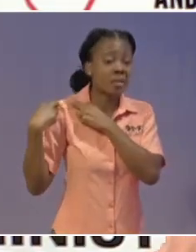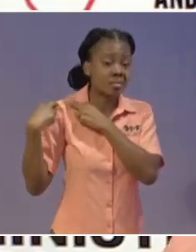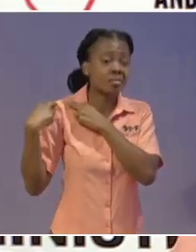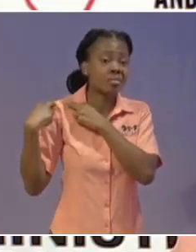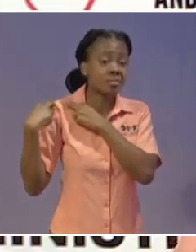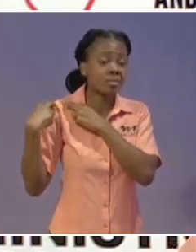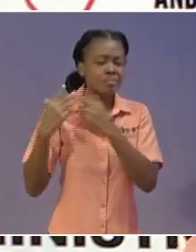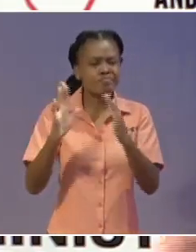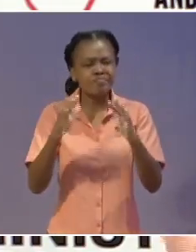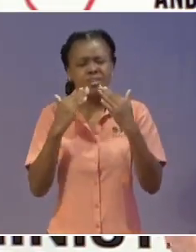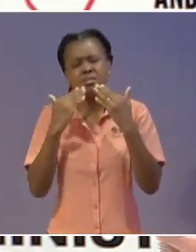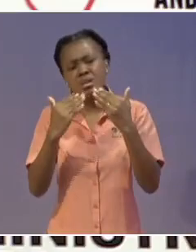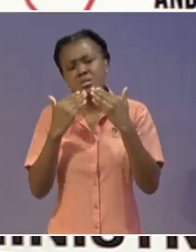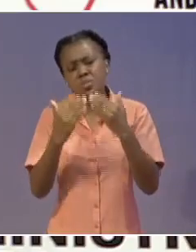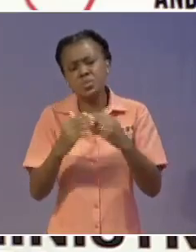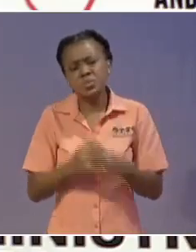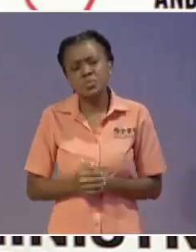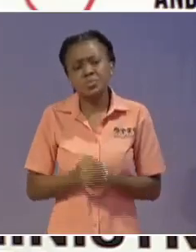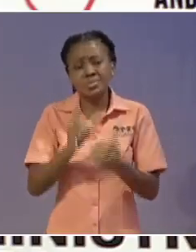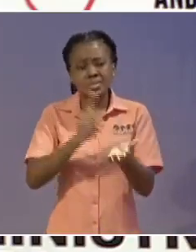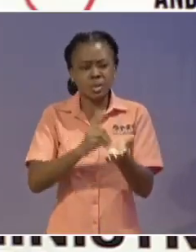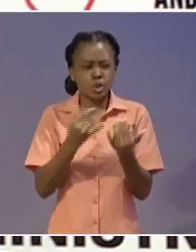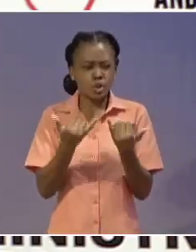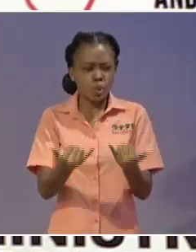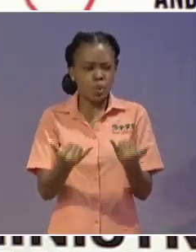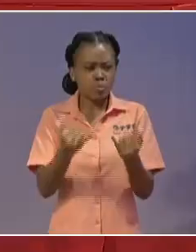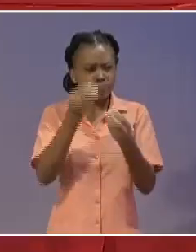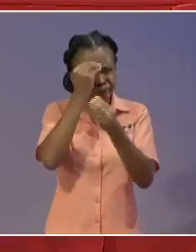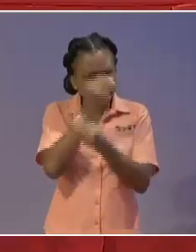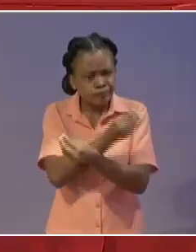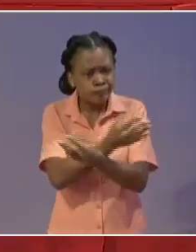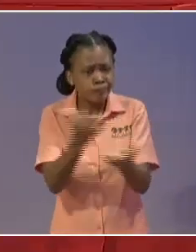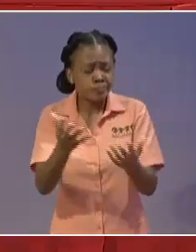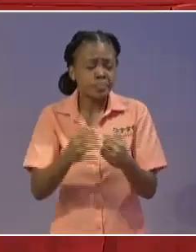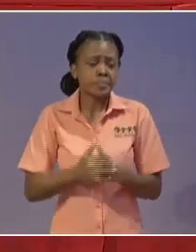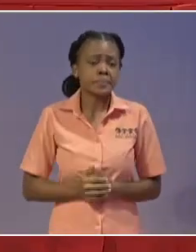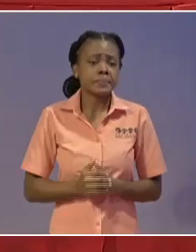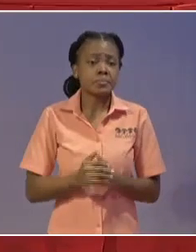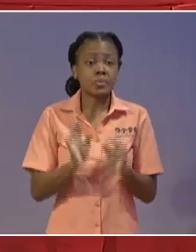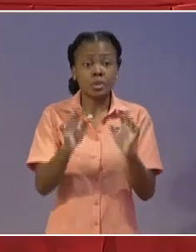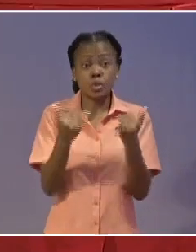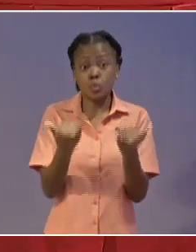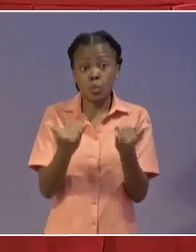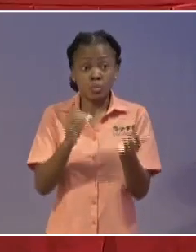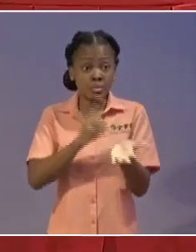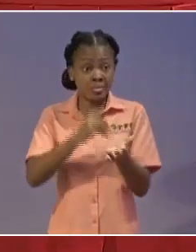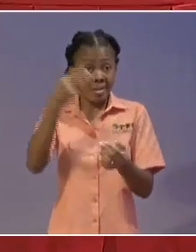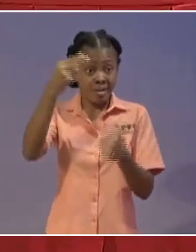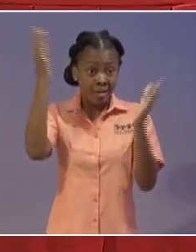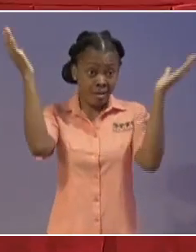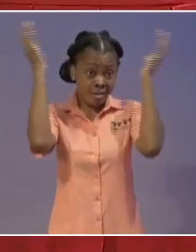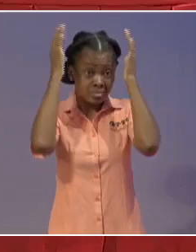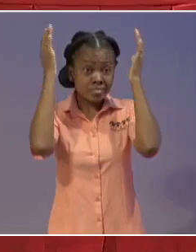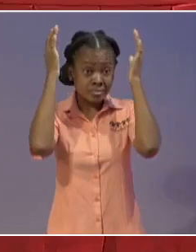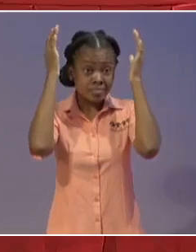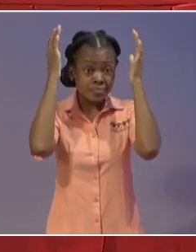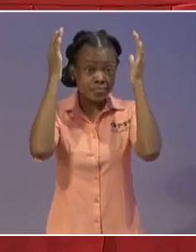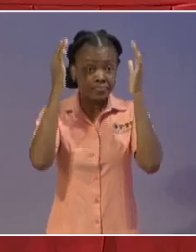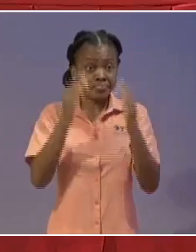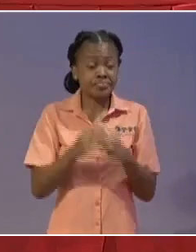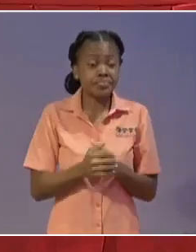morning. Thank you very much, CMO. And I now hand you over to Dr. Hines, who will provide us with some